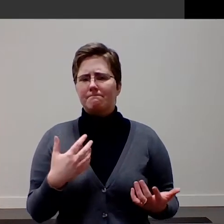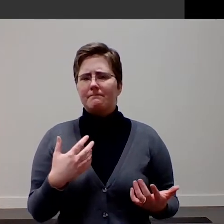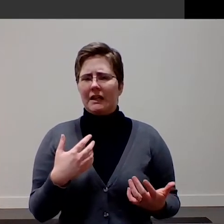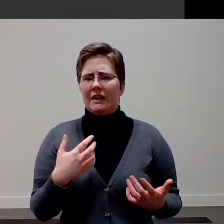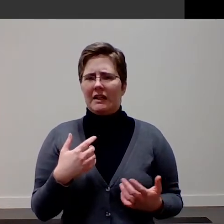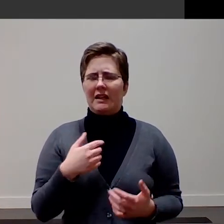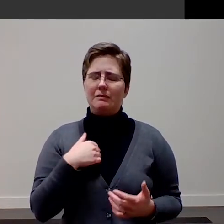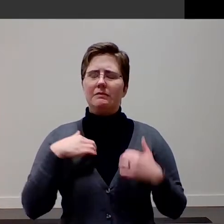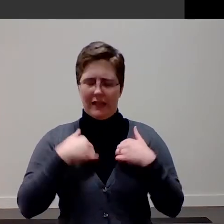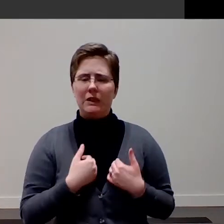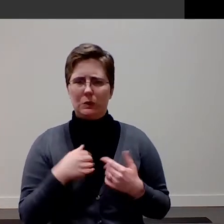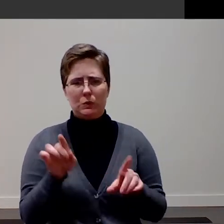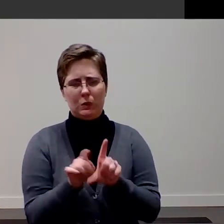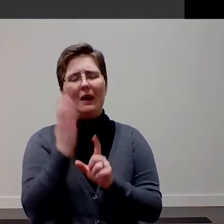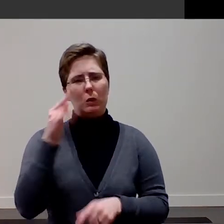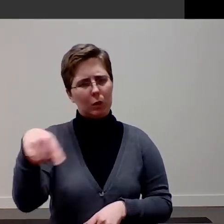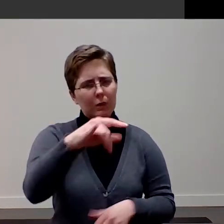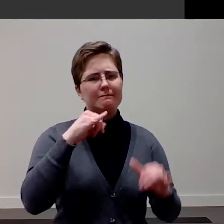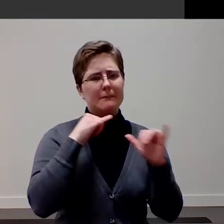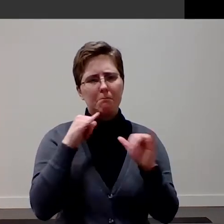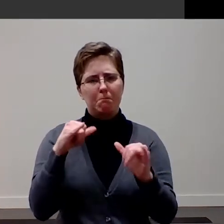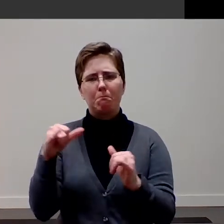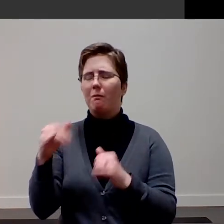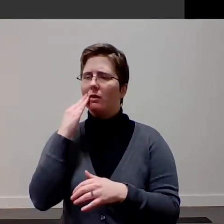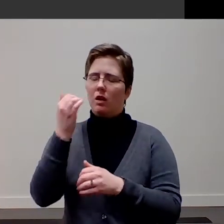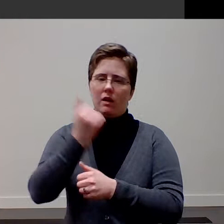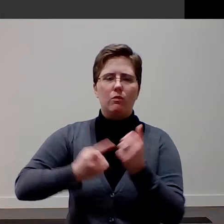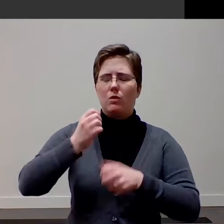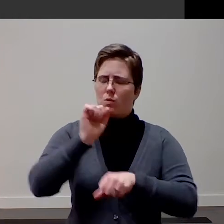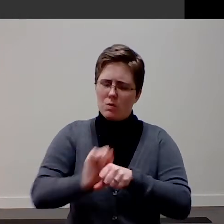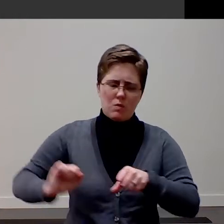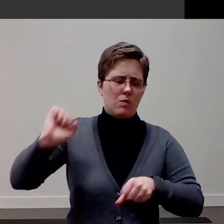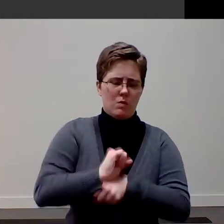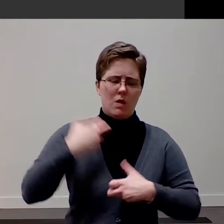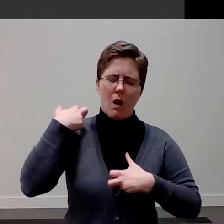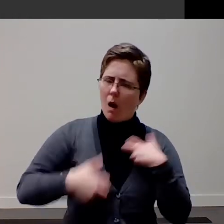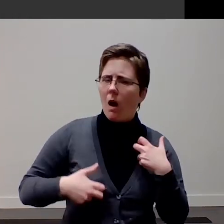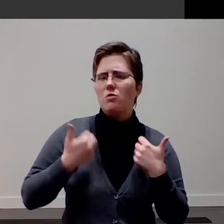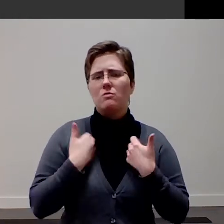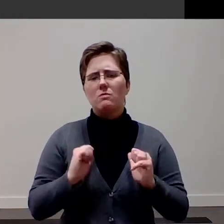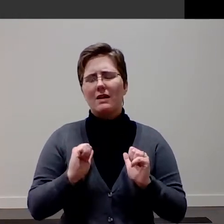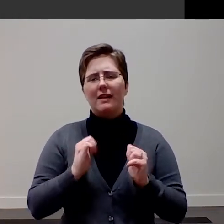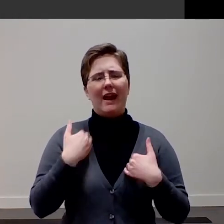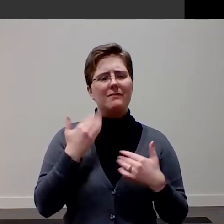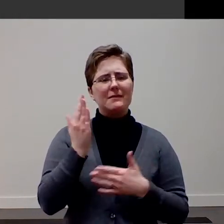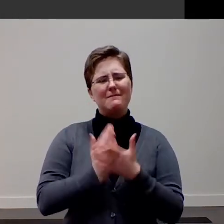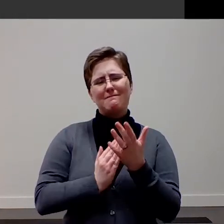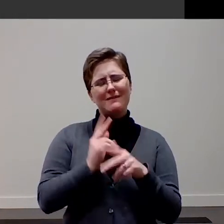I'm weary. I know that you all are, and I know that everyone is working really, really hard to get to